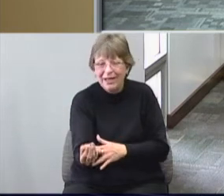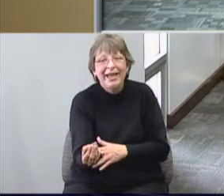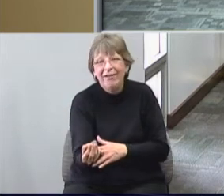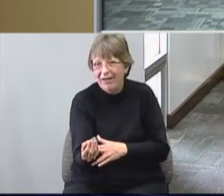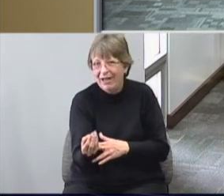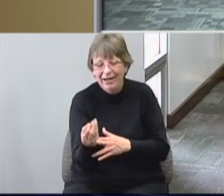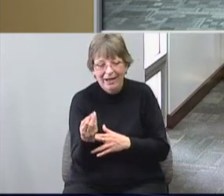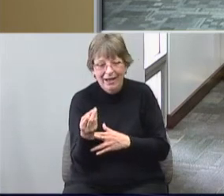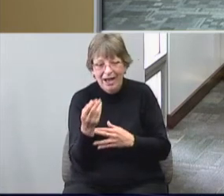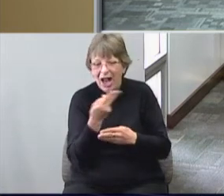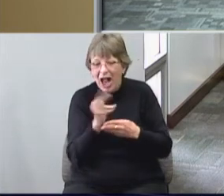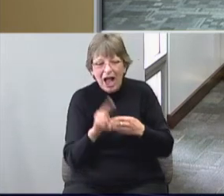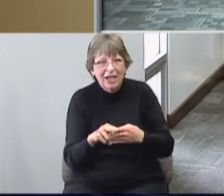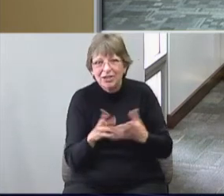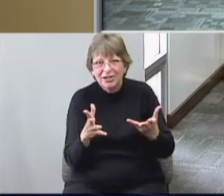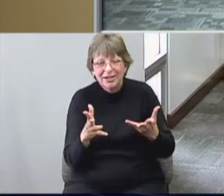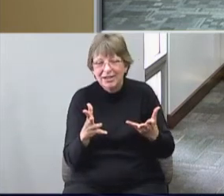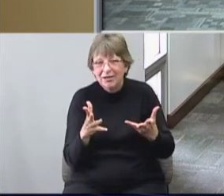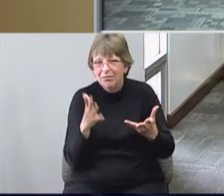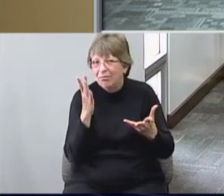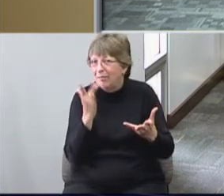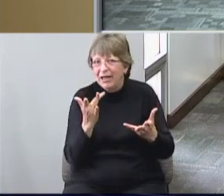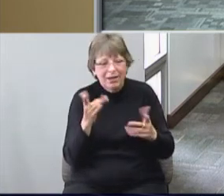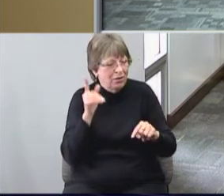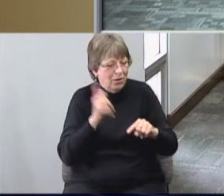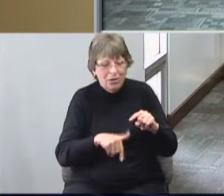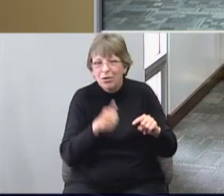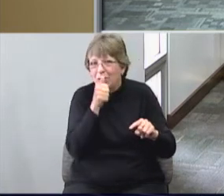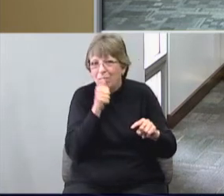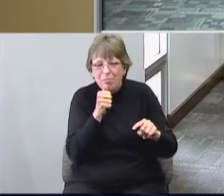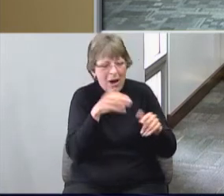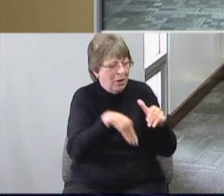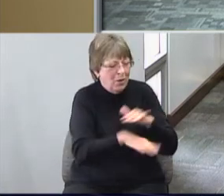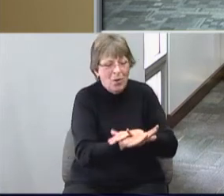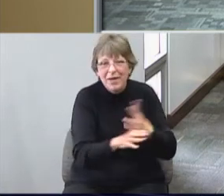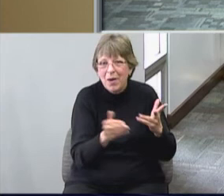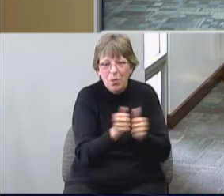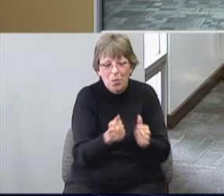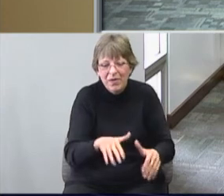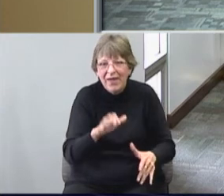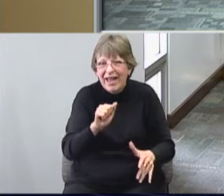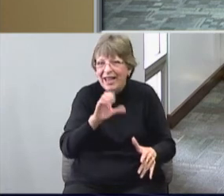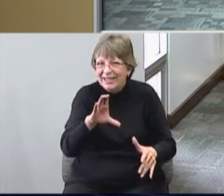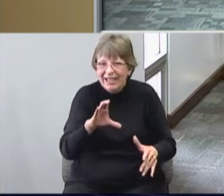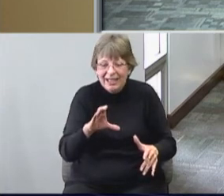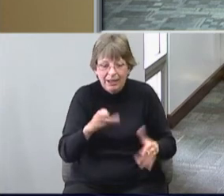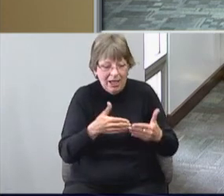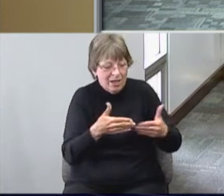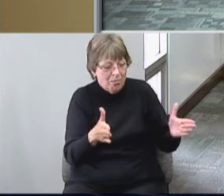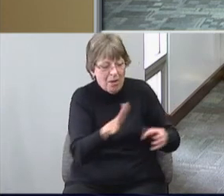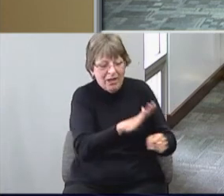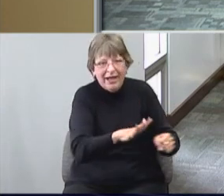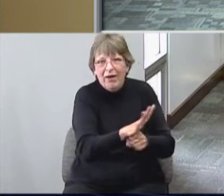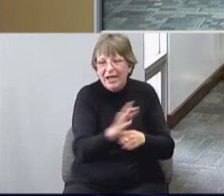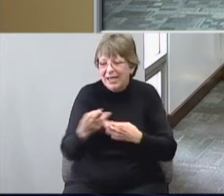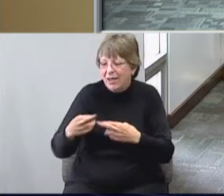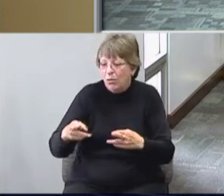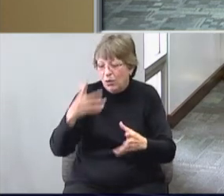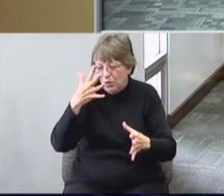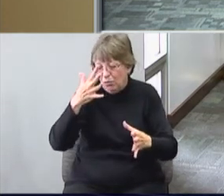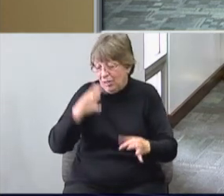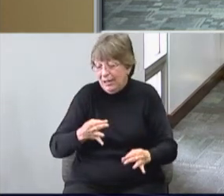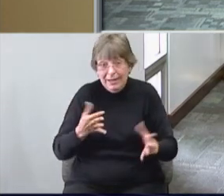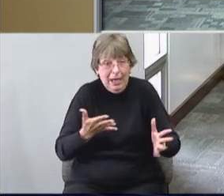system. It's, in the public areas and the rooms. So what we decided is the